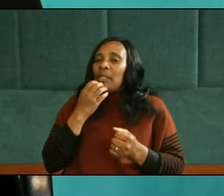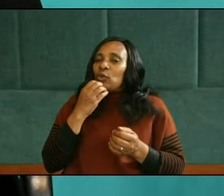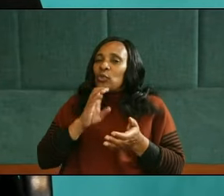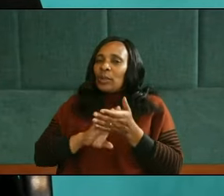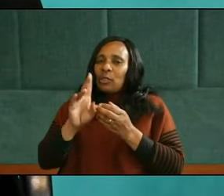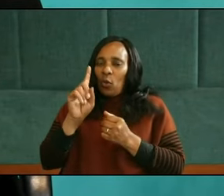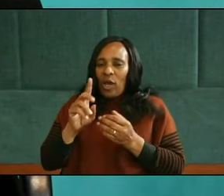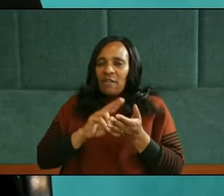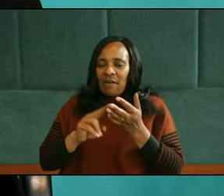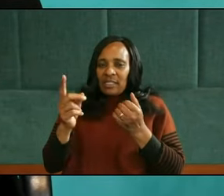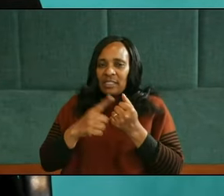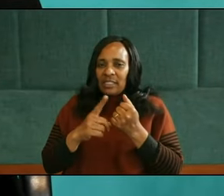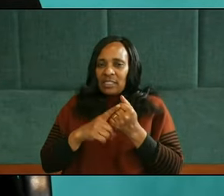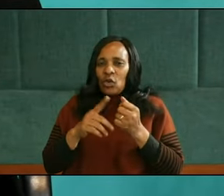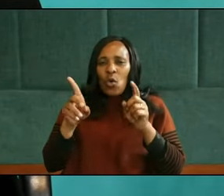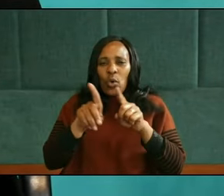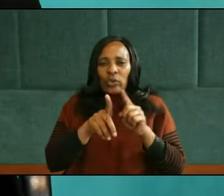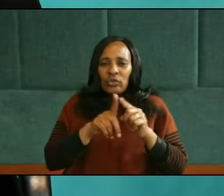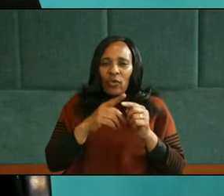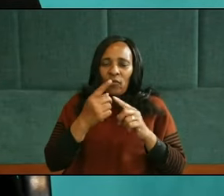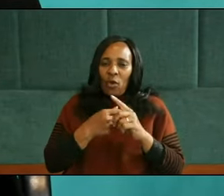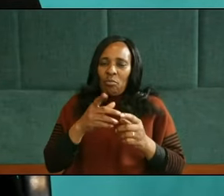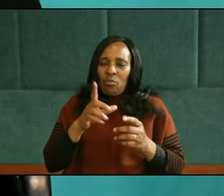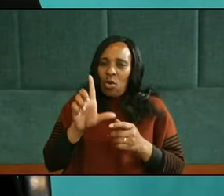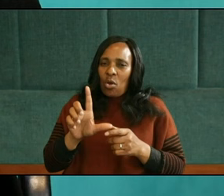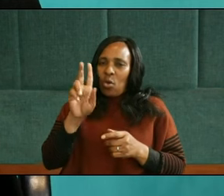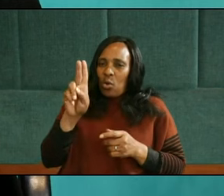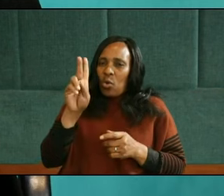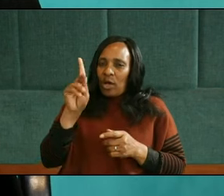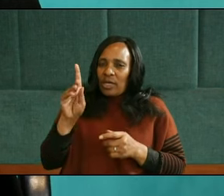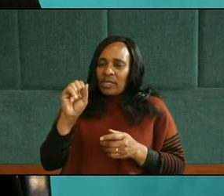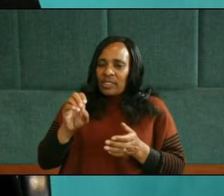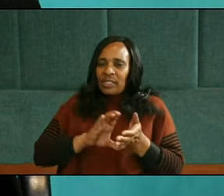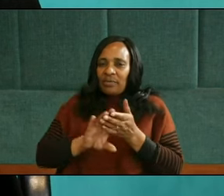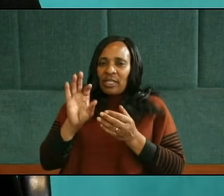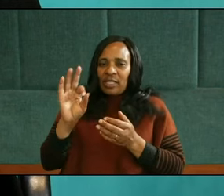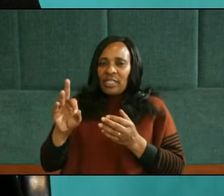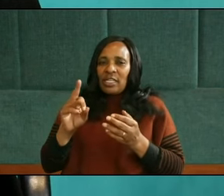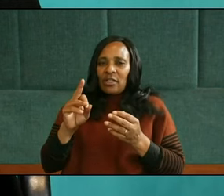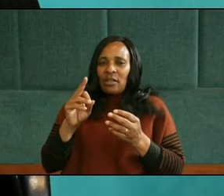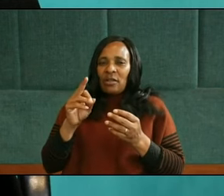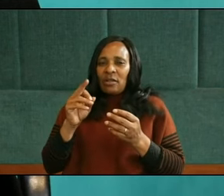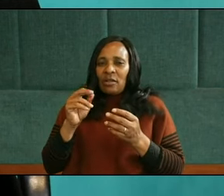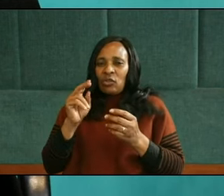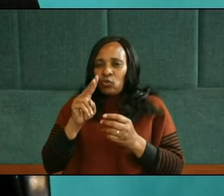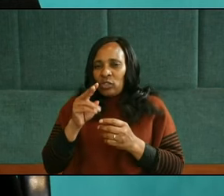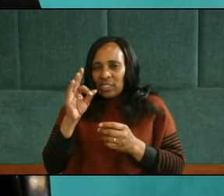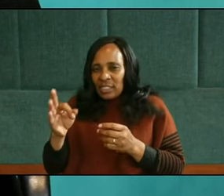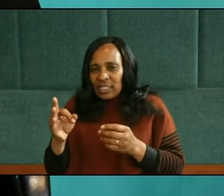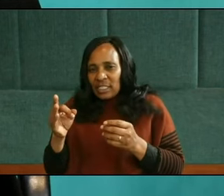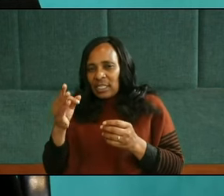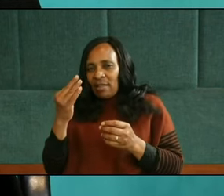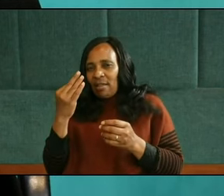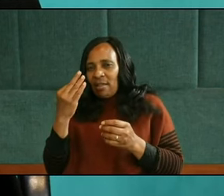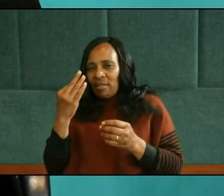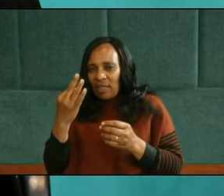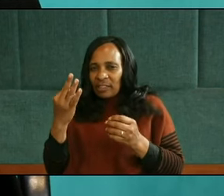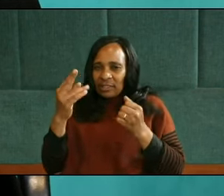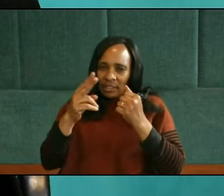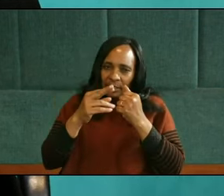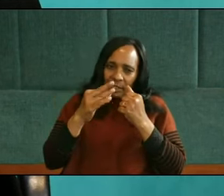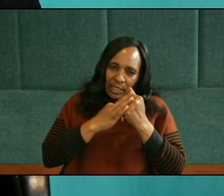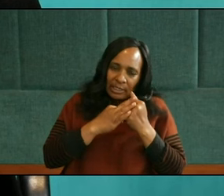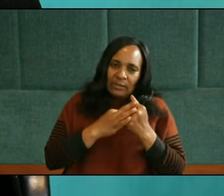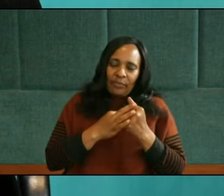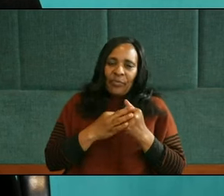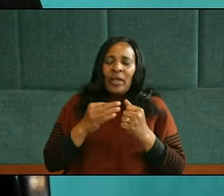verse 1 to 6, also from Luke chapter 3, from 23, 32, and 38. So please bear along.